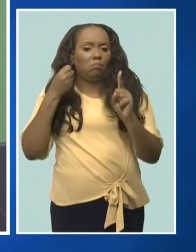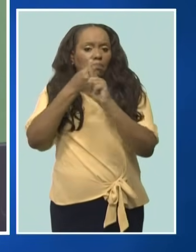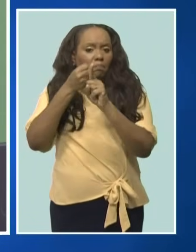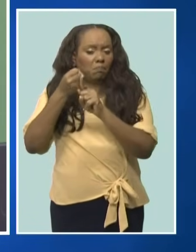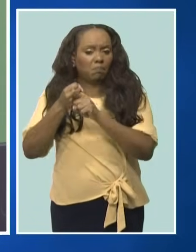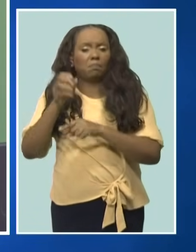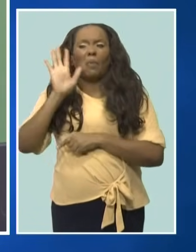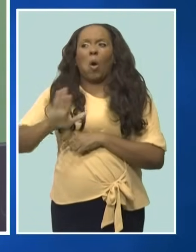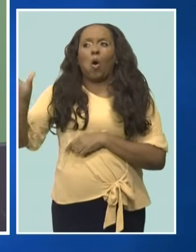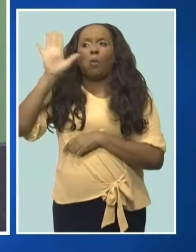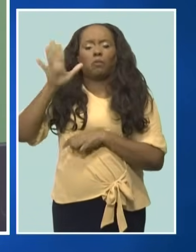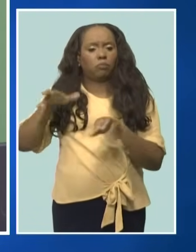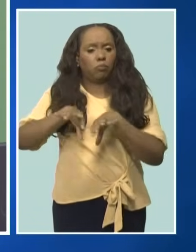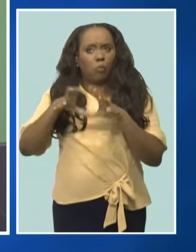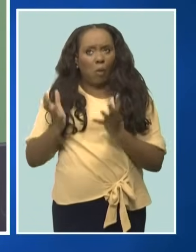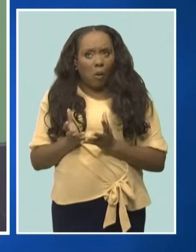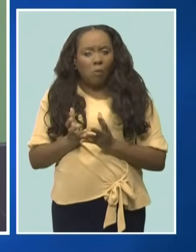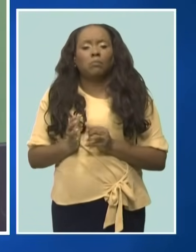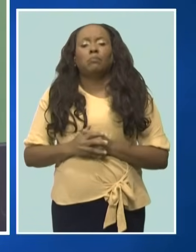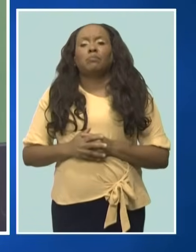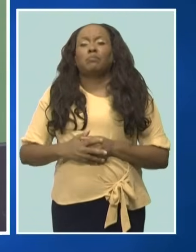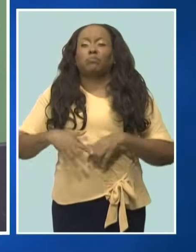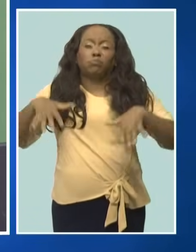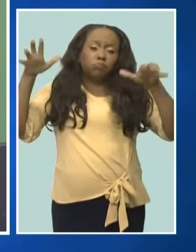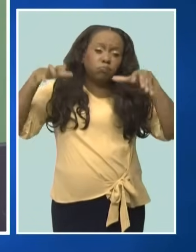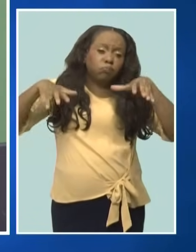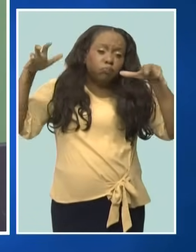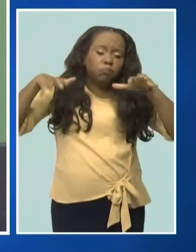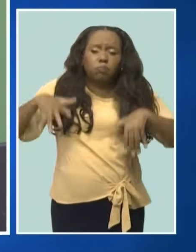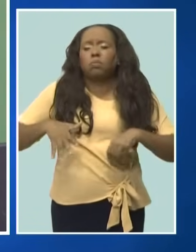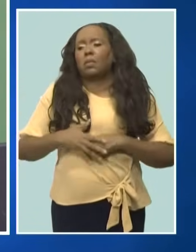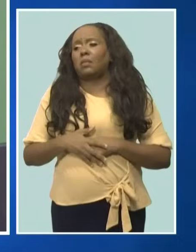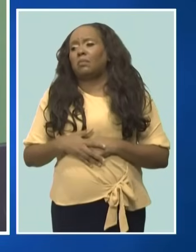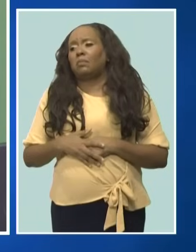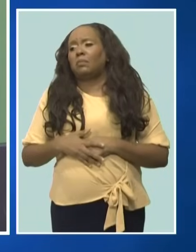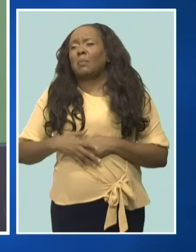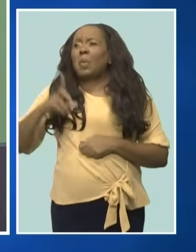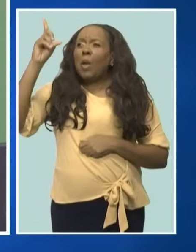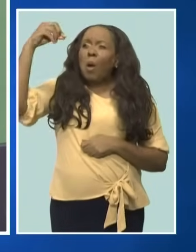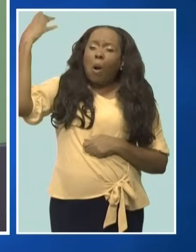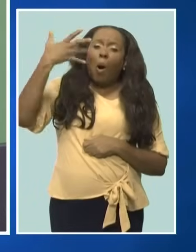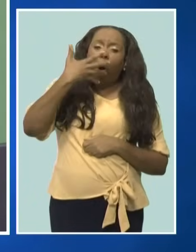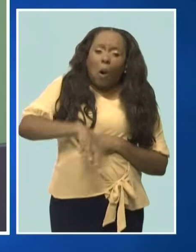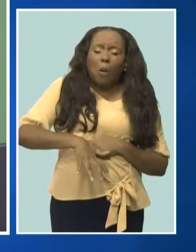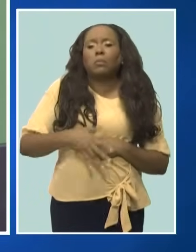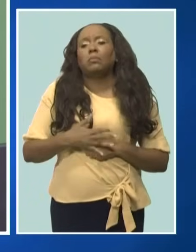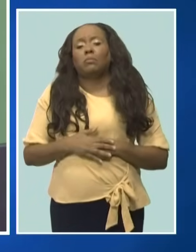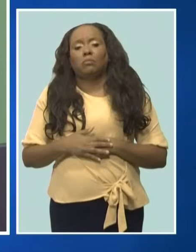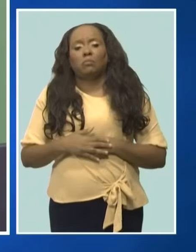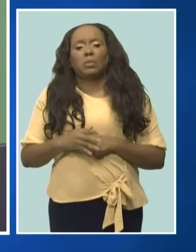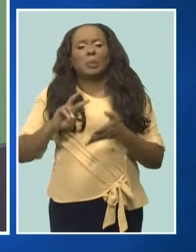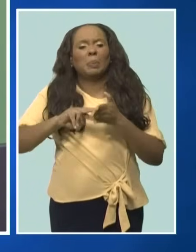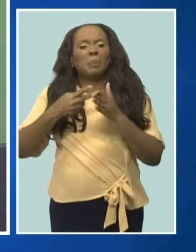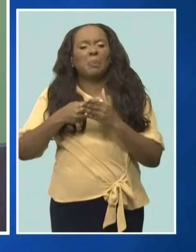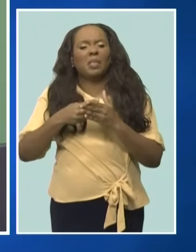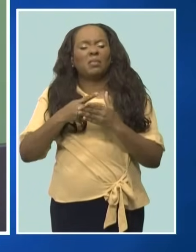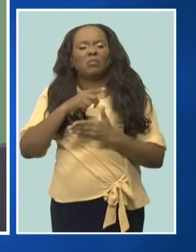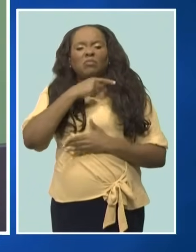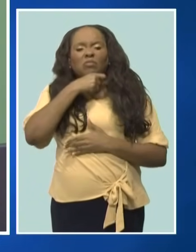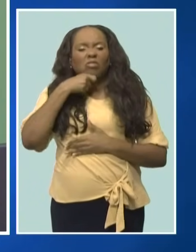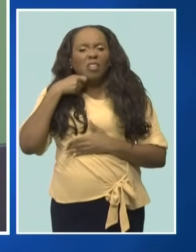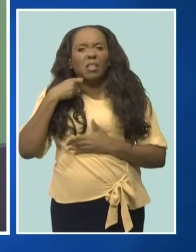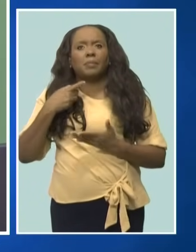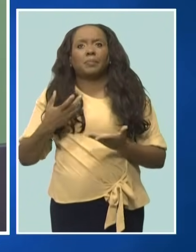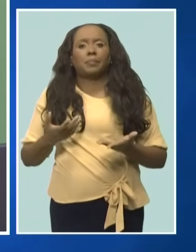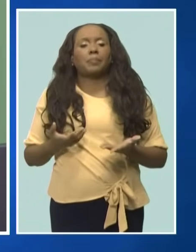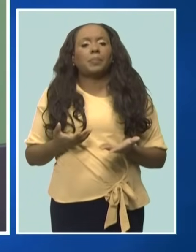floods that come with the rains, crops do get, for the most part, a lots of